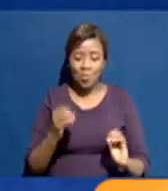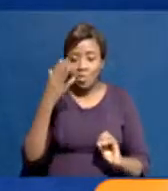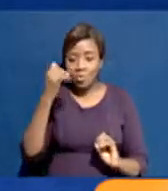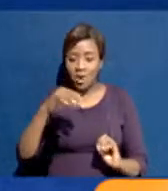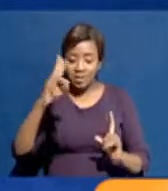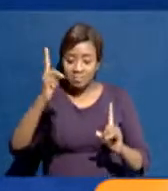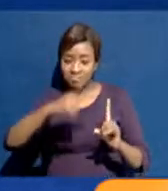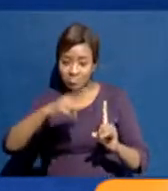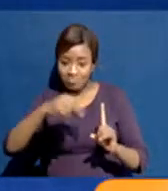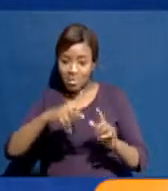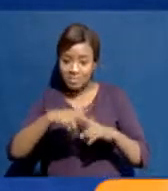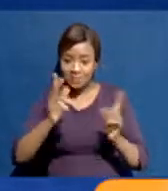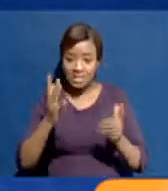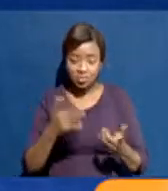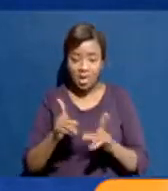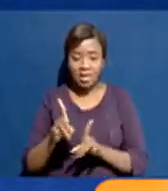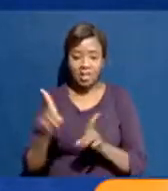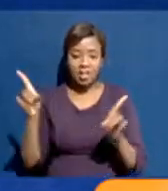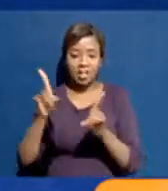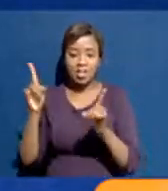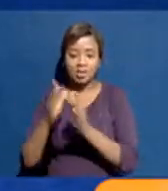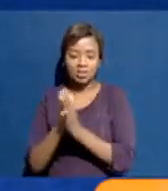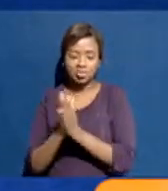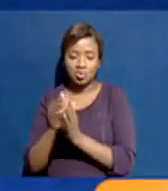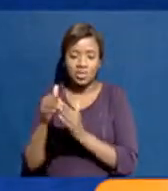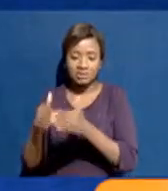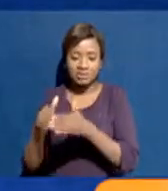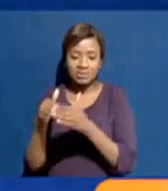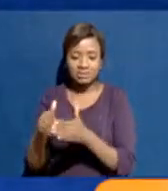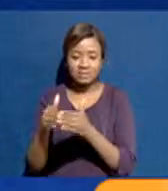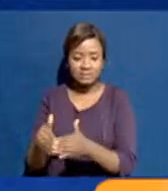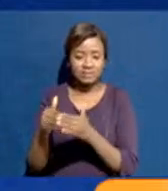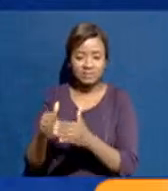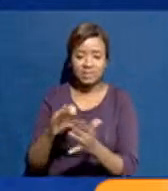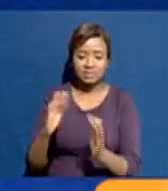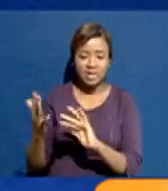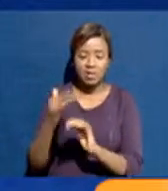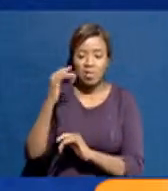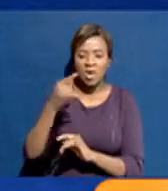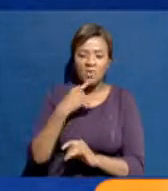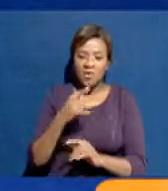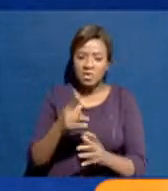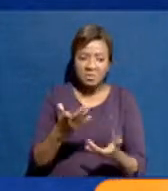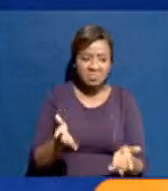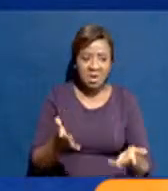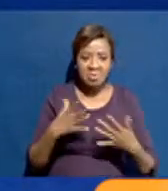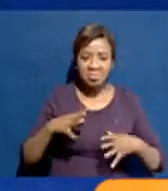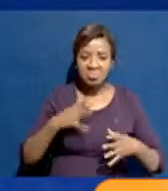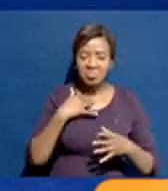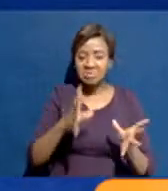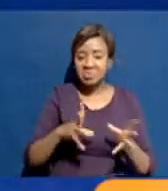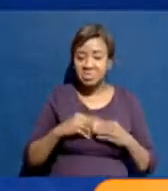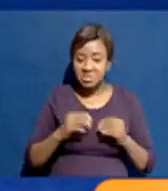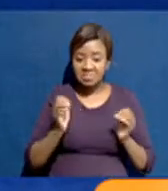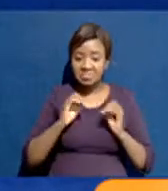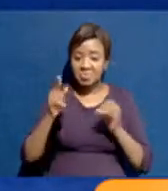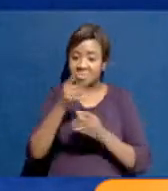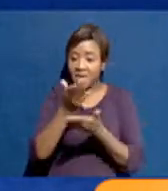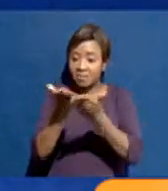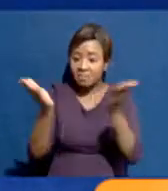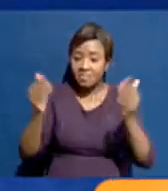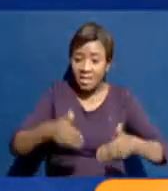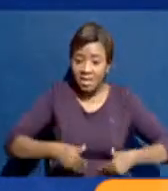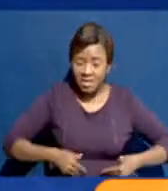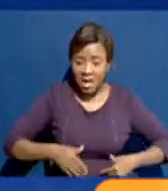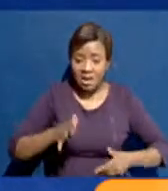around sex. We are in a situation where we do not want to admit the young people are having sex. We do not want to admit that